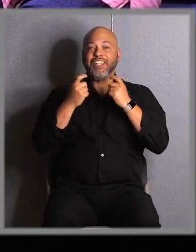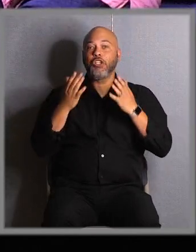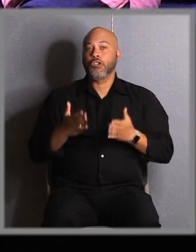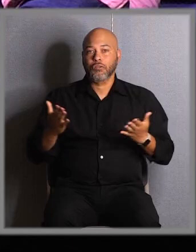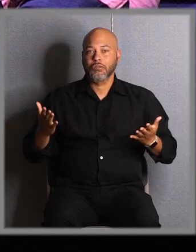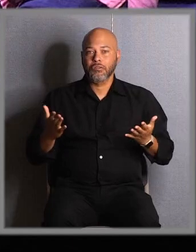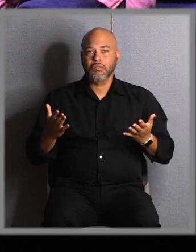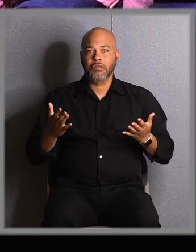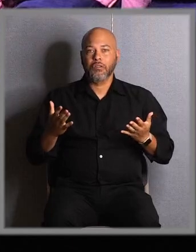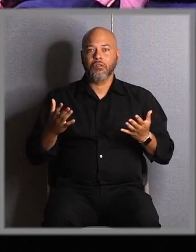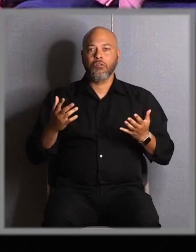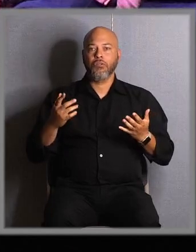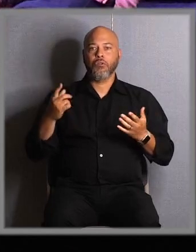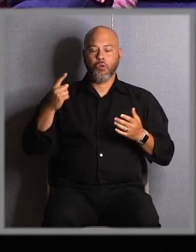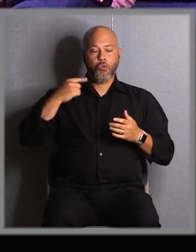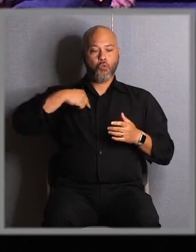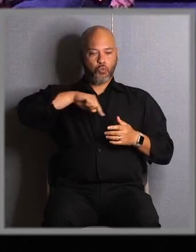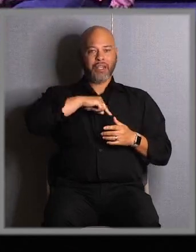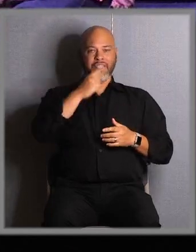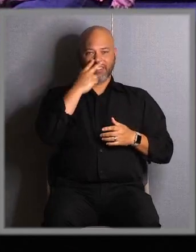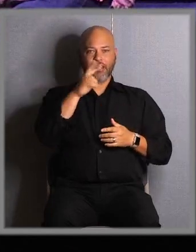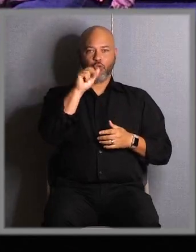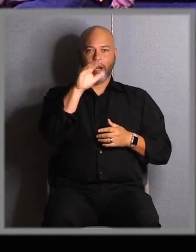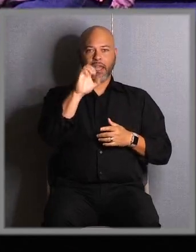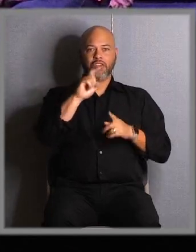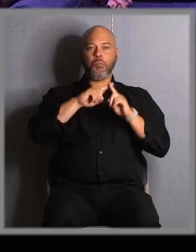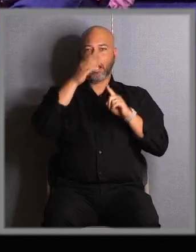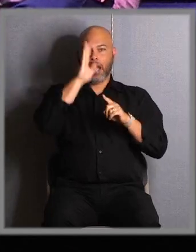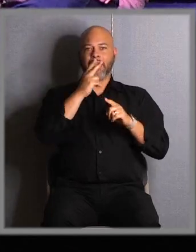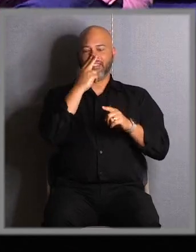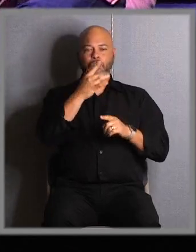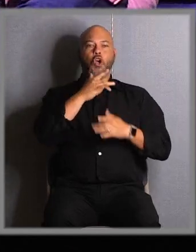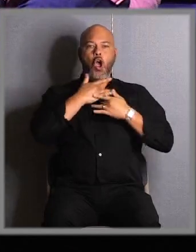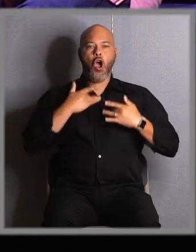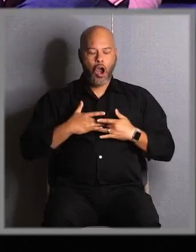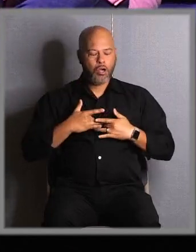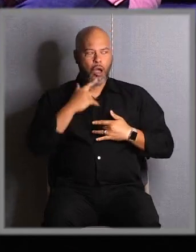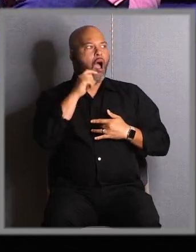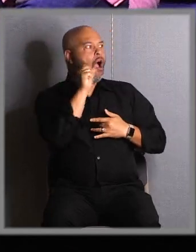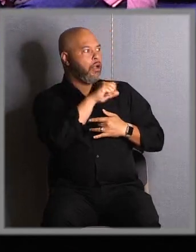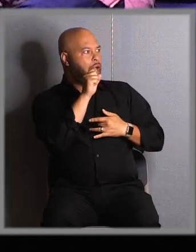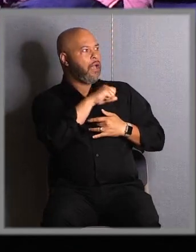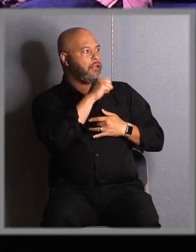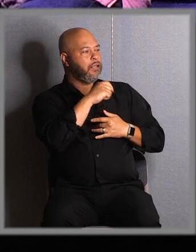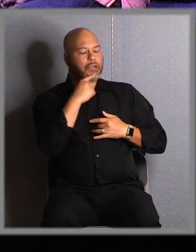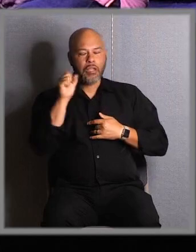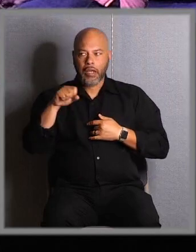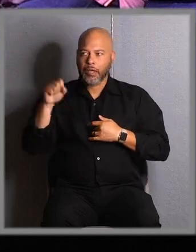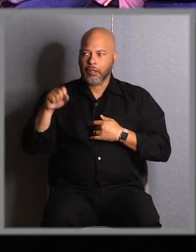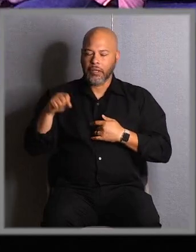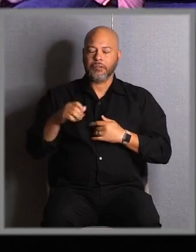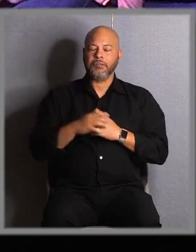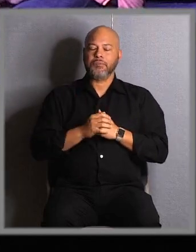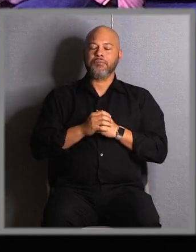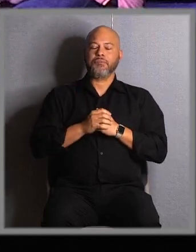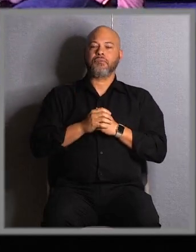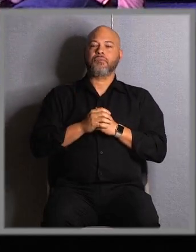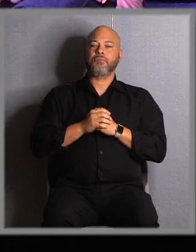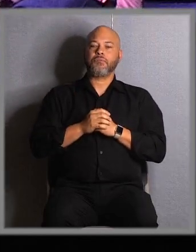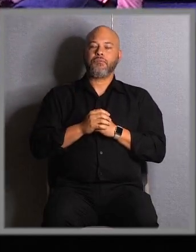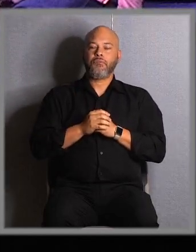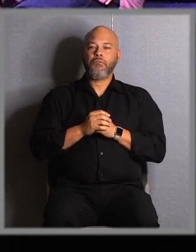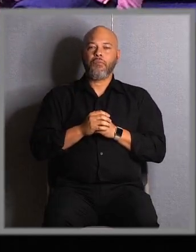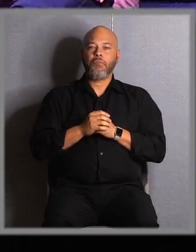that we see race, but God sees the heart? Oh, yeah. Or just no different treatment based on the race.